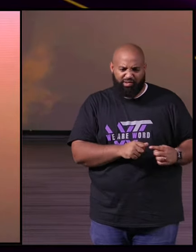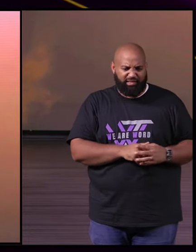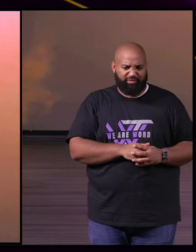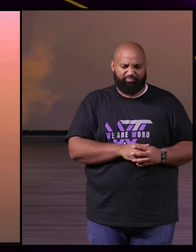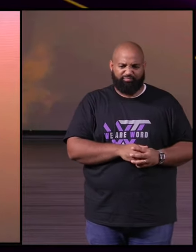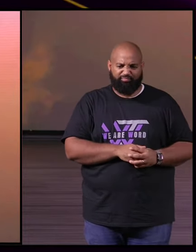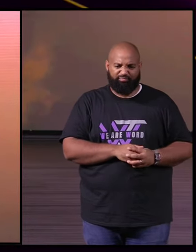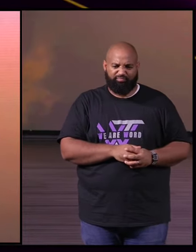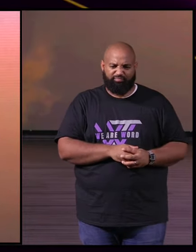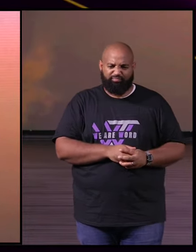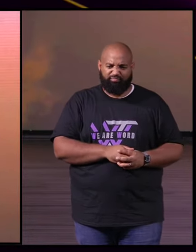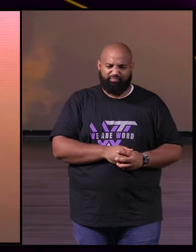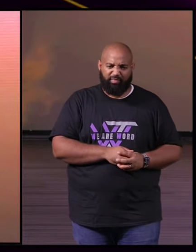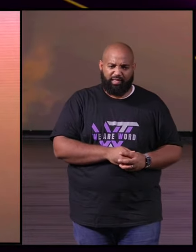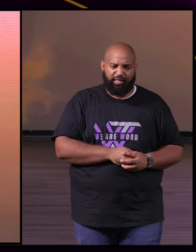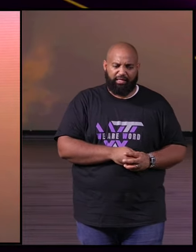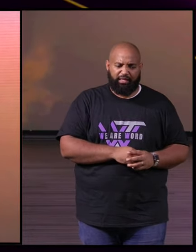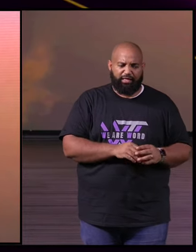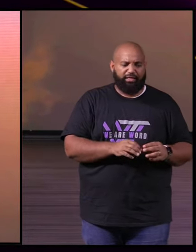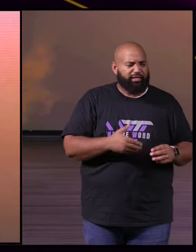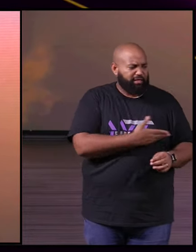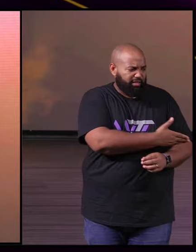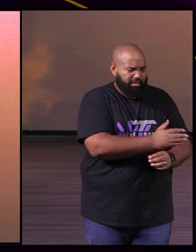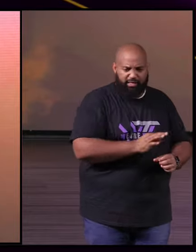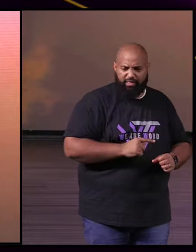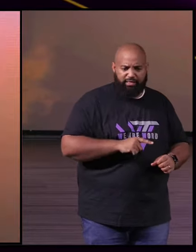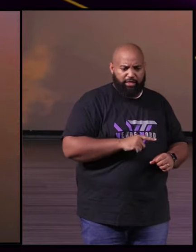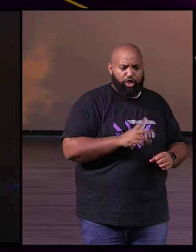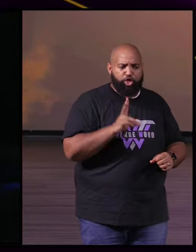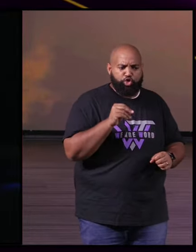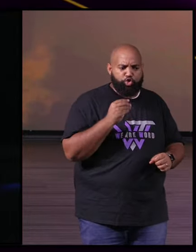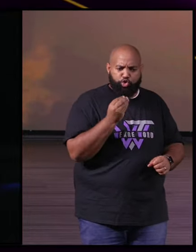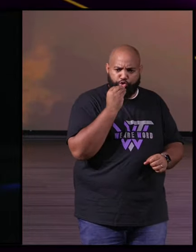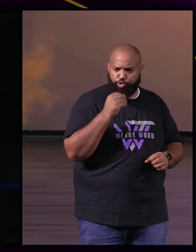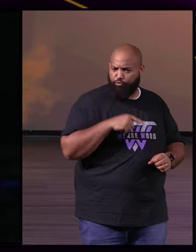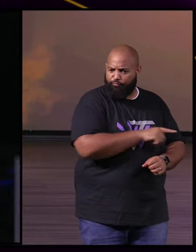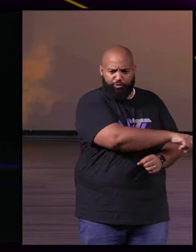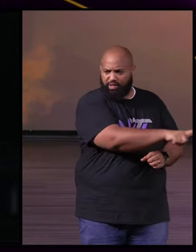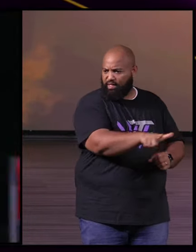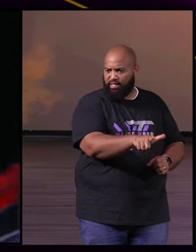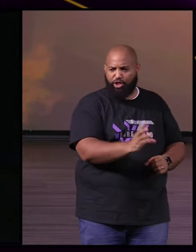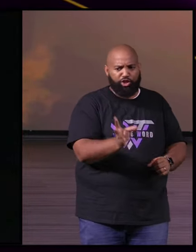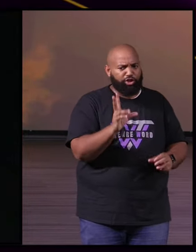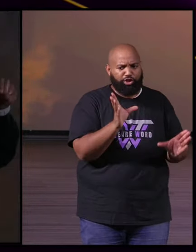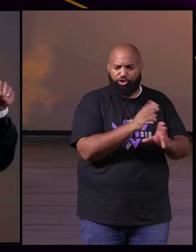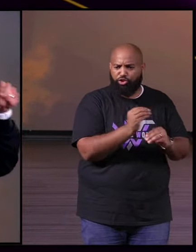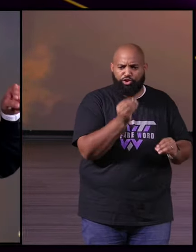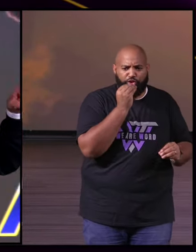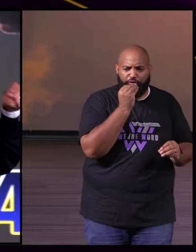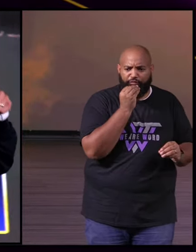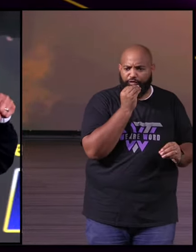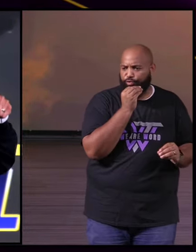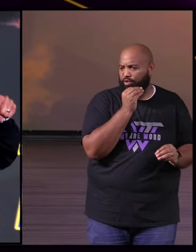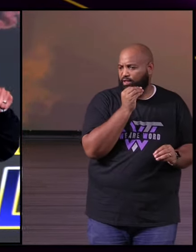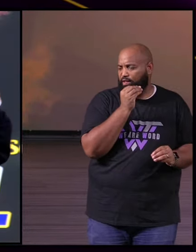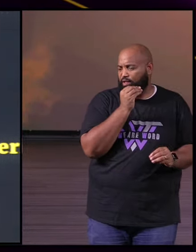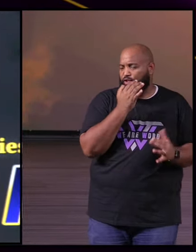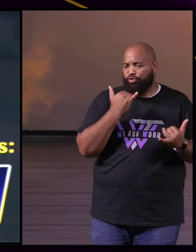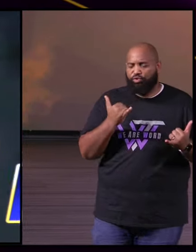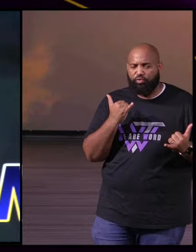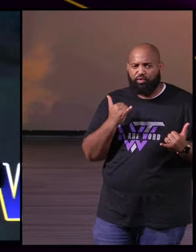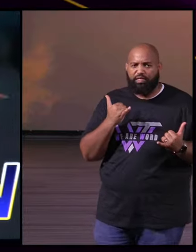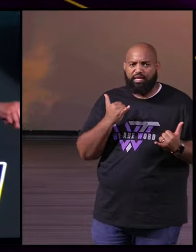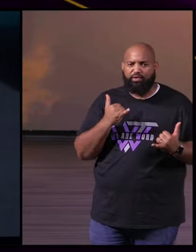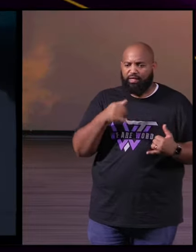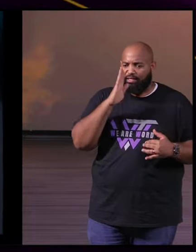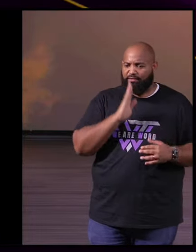says there was a famine. Everybody say a famine. There was a famine in the land. And so he gets to where God calls him to, Canaan,